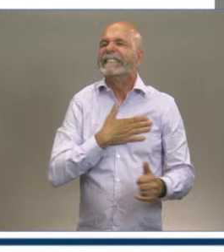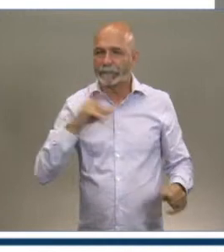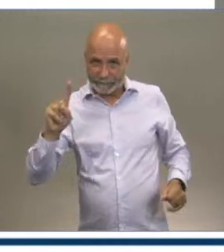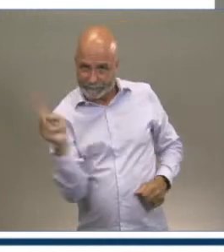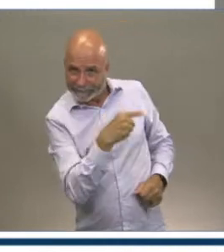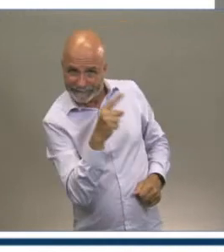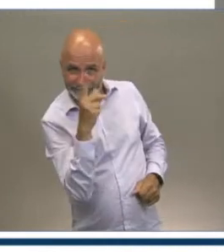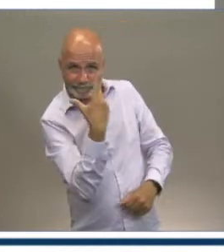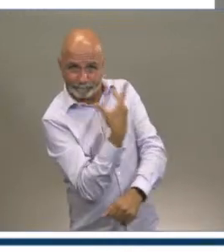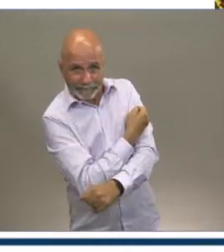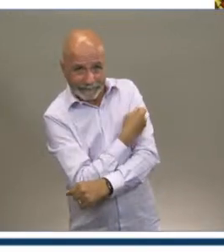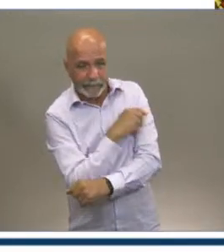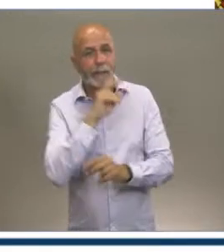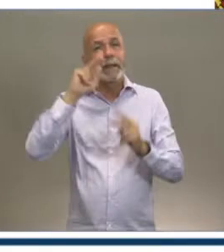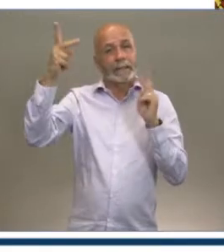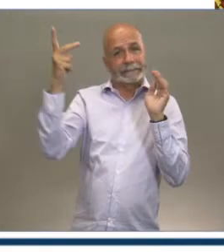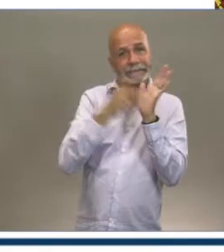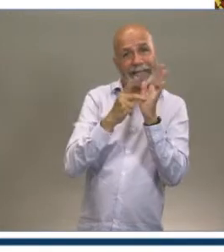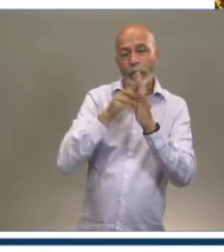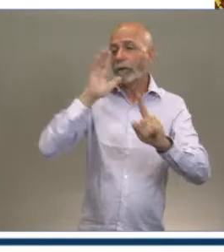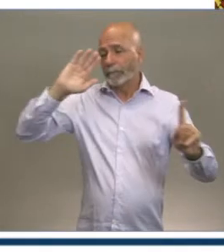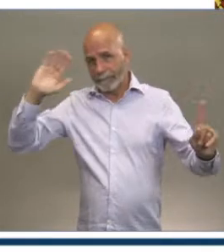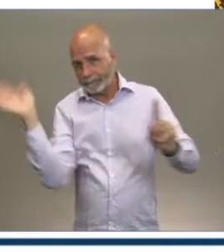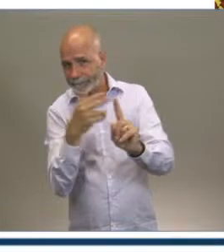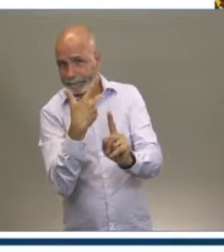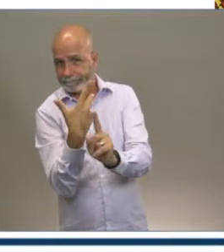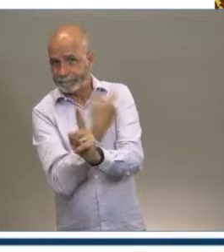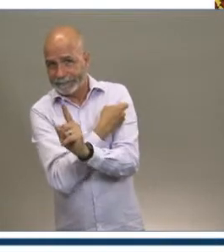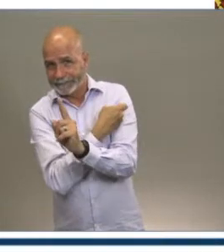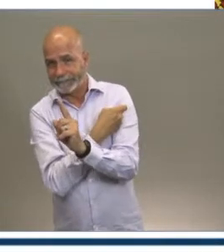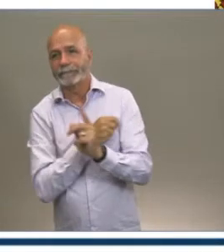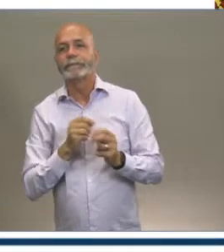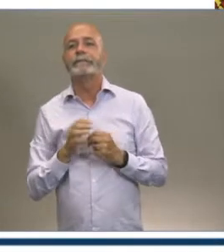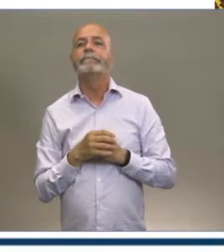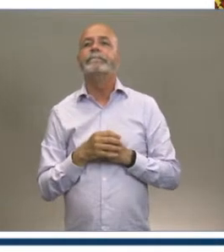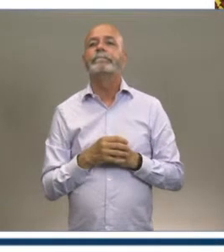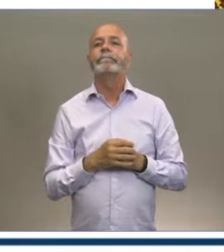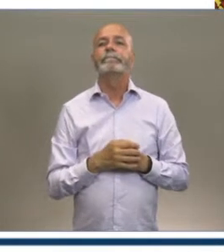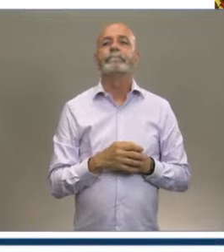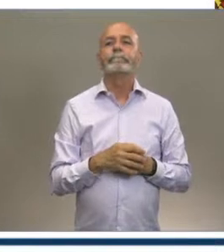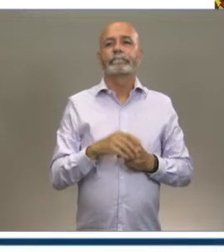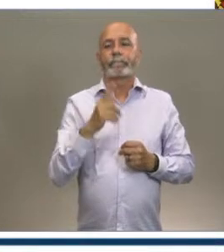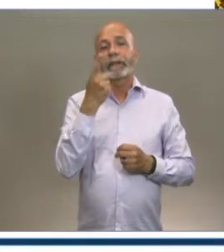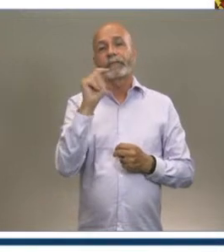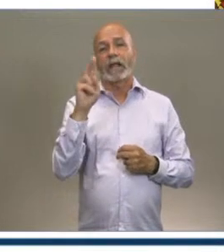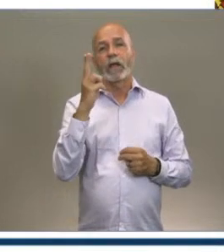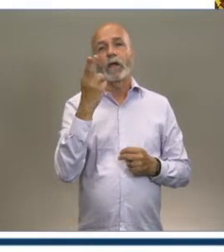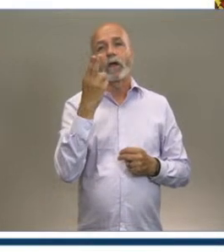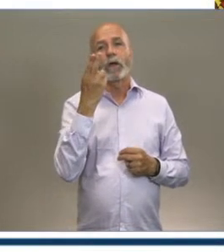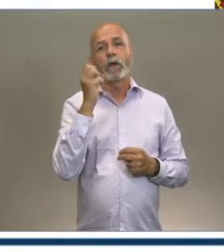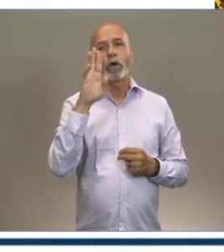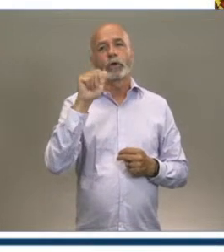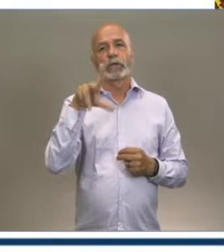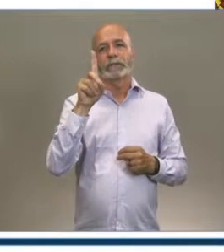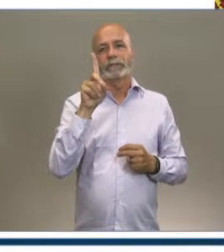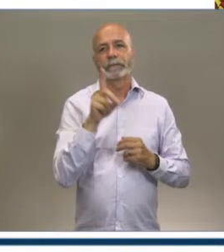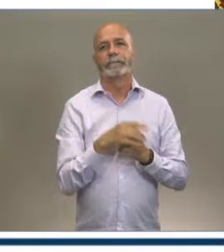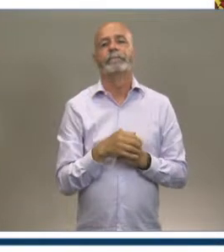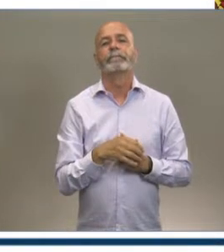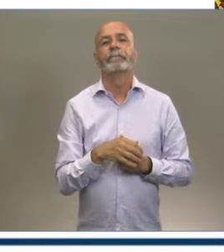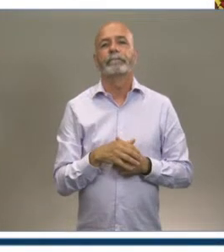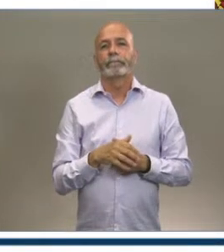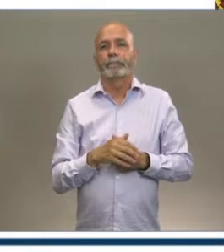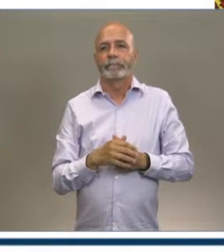arm. Moving on, we'll go to the Herald's John McPhee. Go ahead, John. Thank you very much. This is for